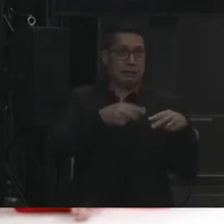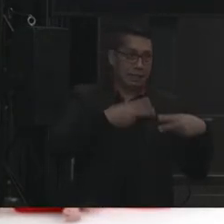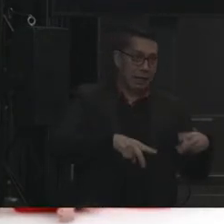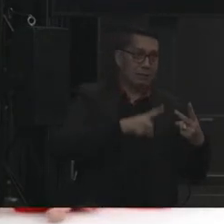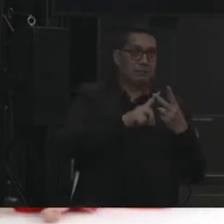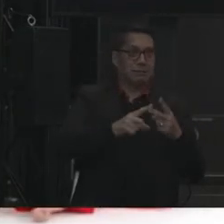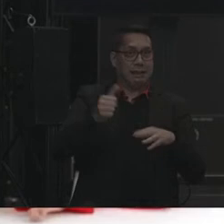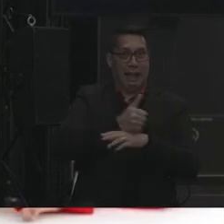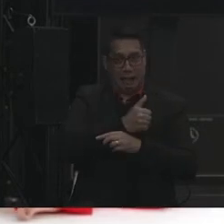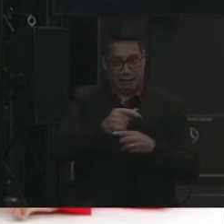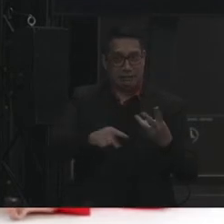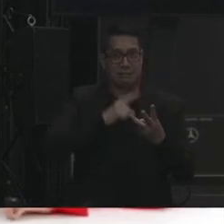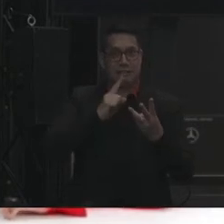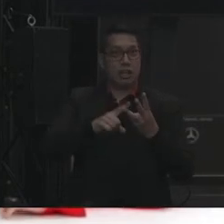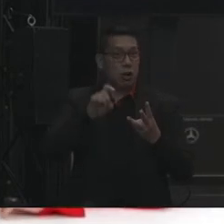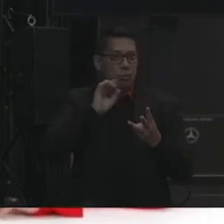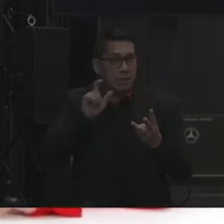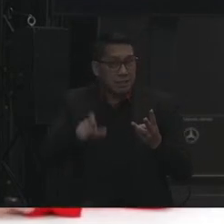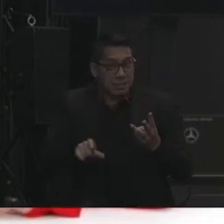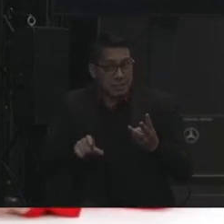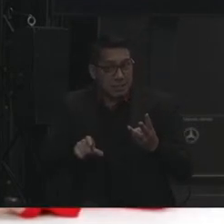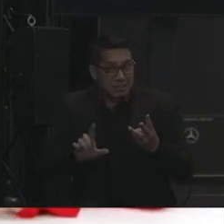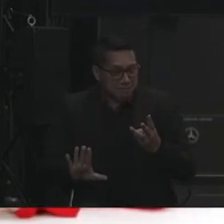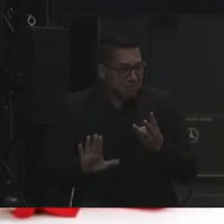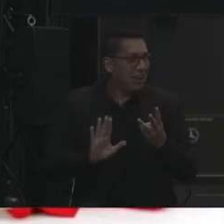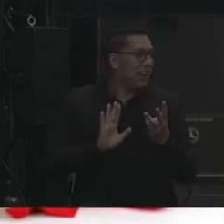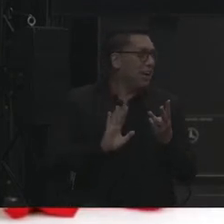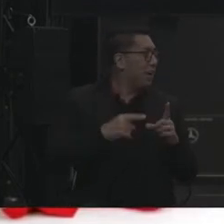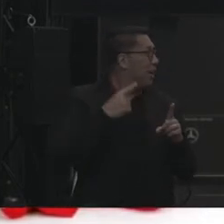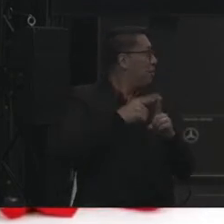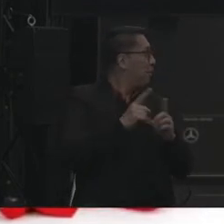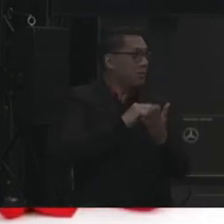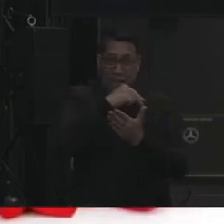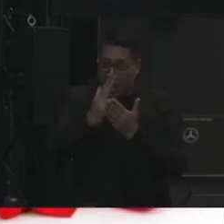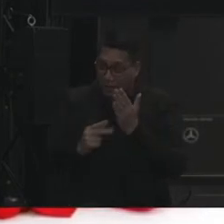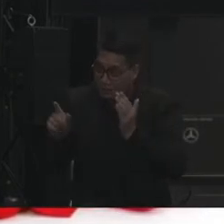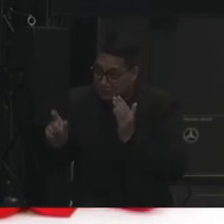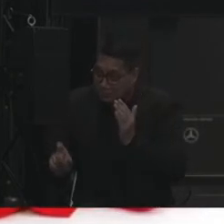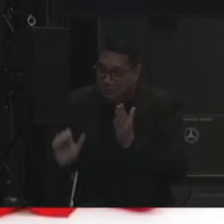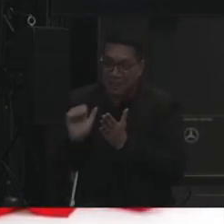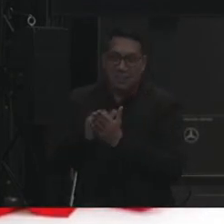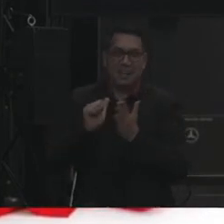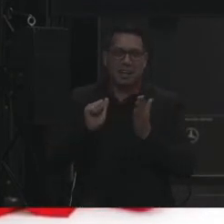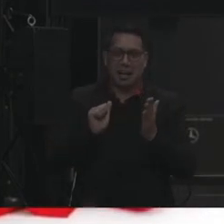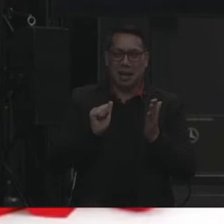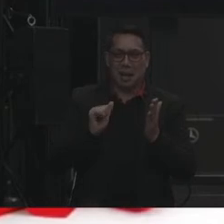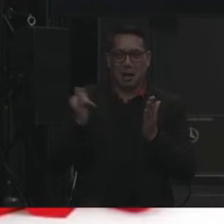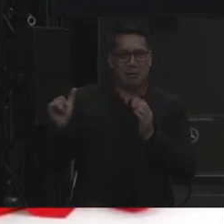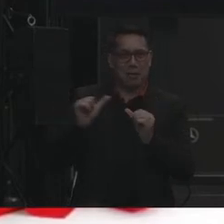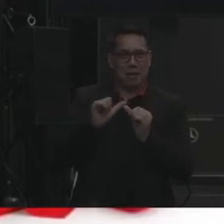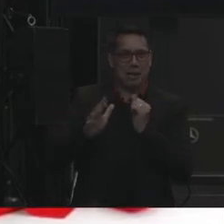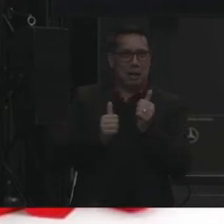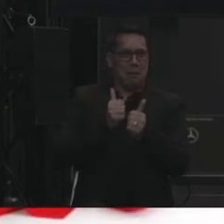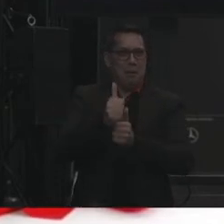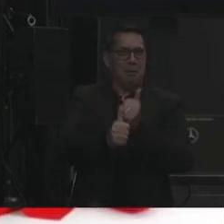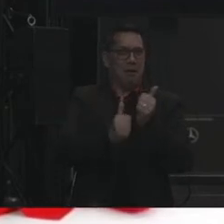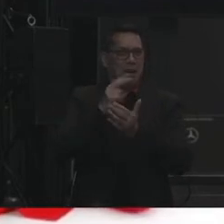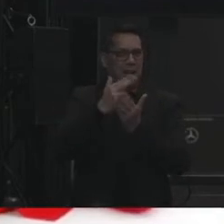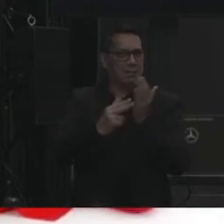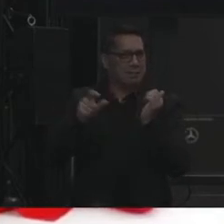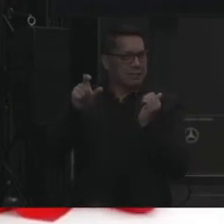actor, comedian, and artist. She's probably one of the most popular